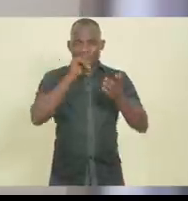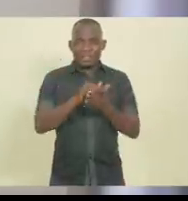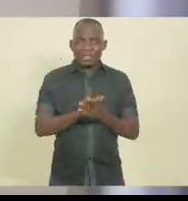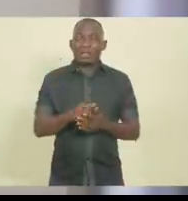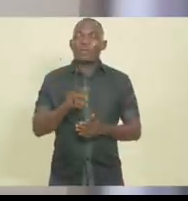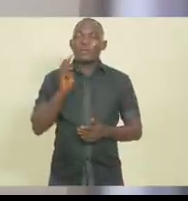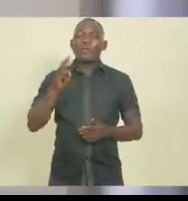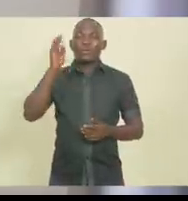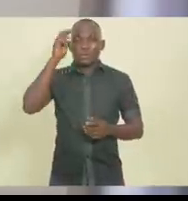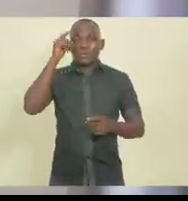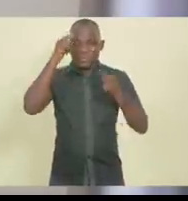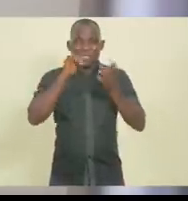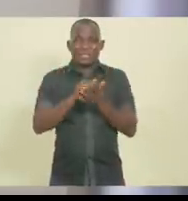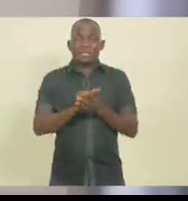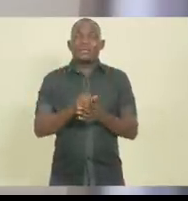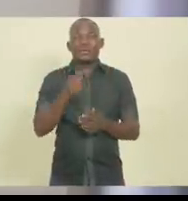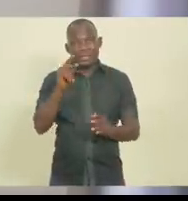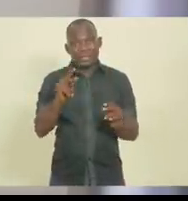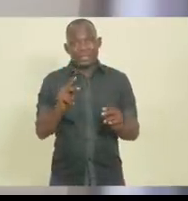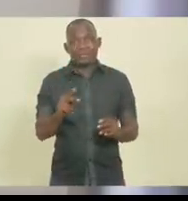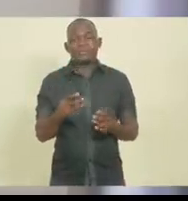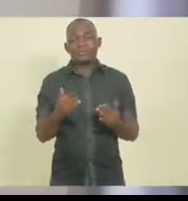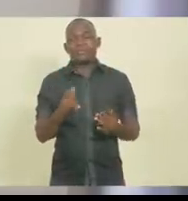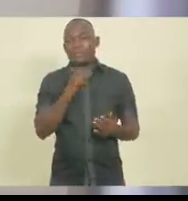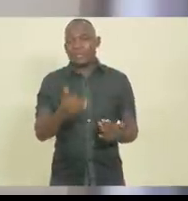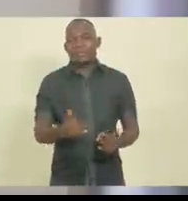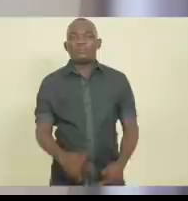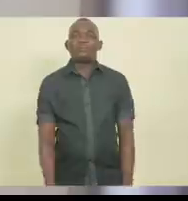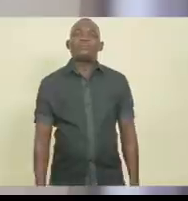okay? I said I'll just think about it. Thank you very